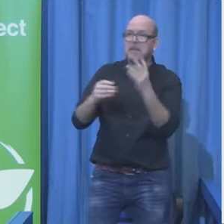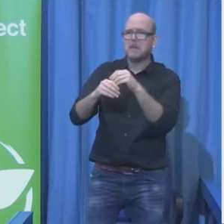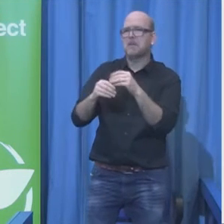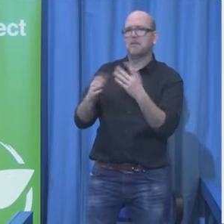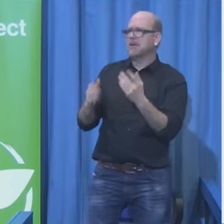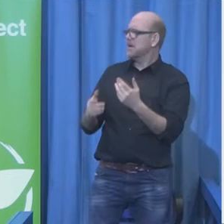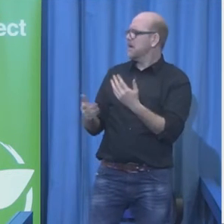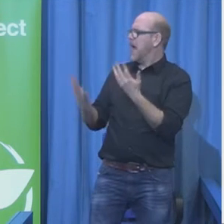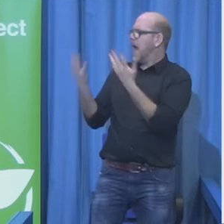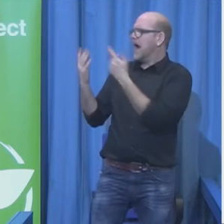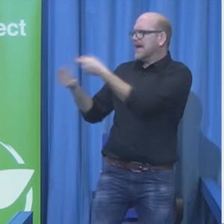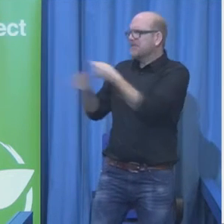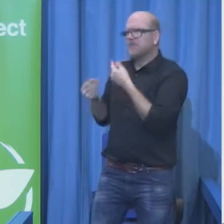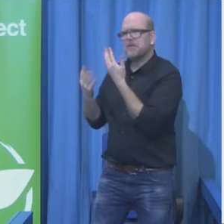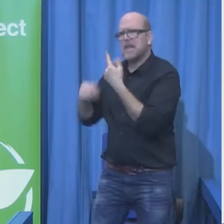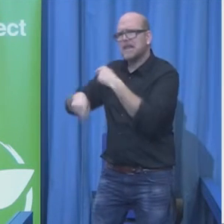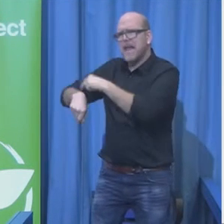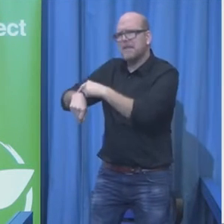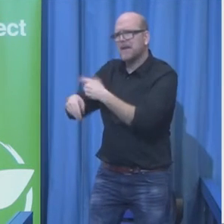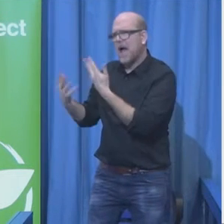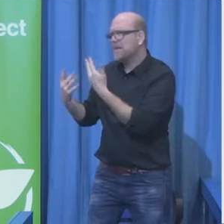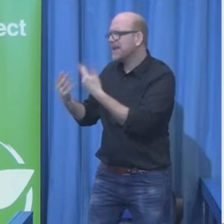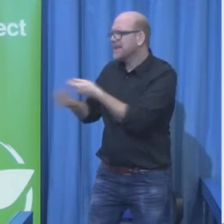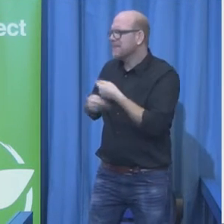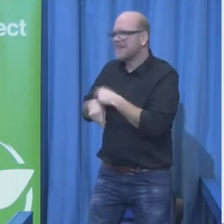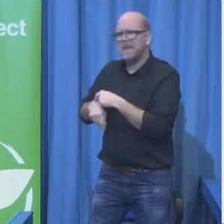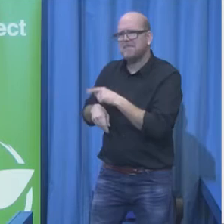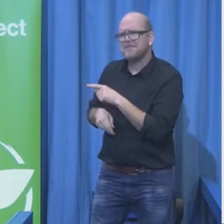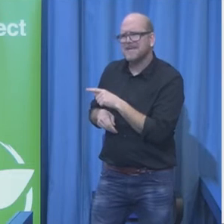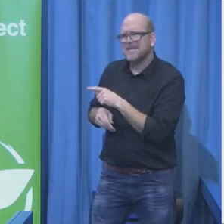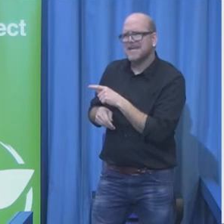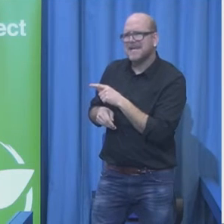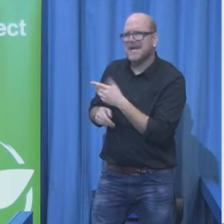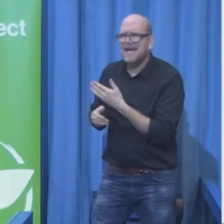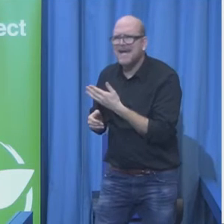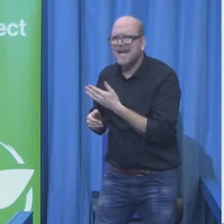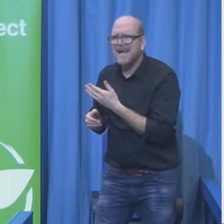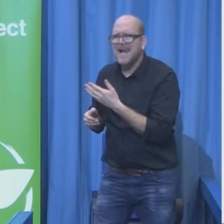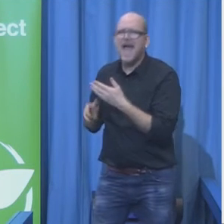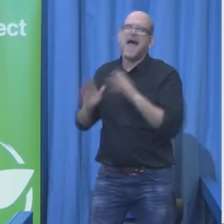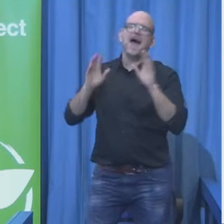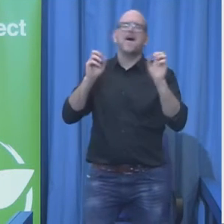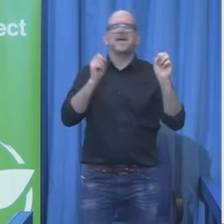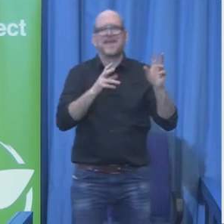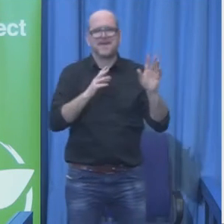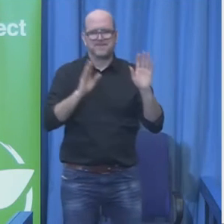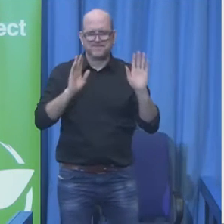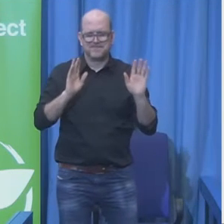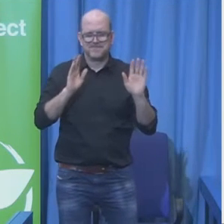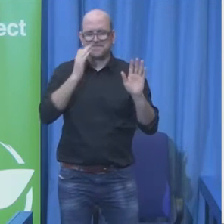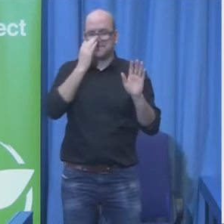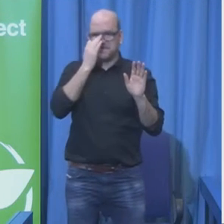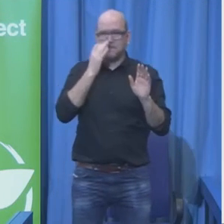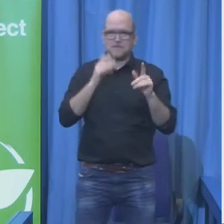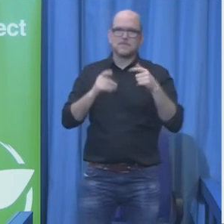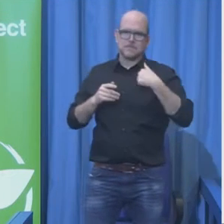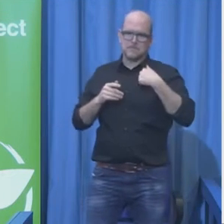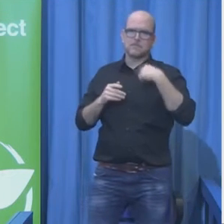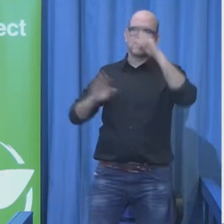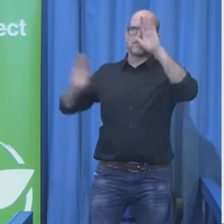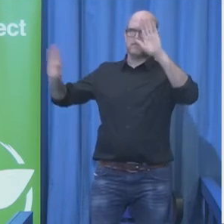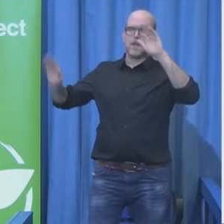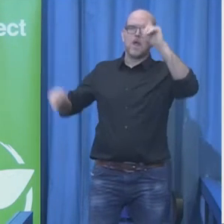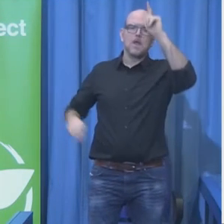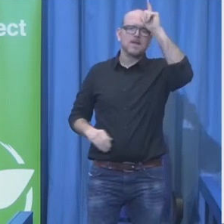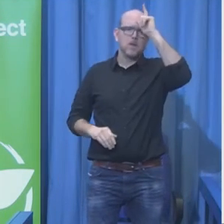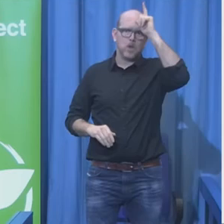It is a fact that my country is a very male-dominated country, but that doesn't mean there is no